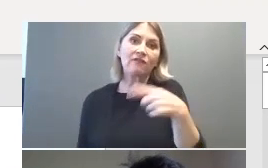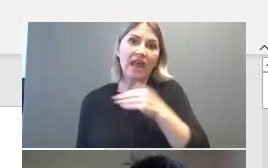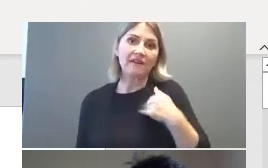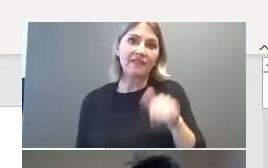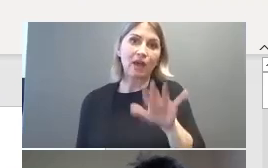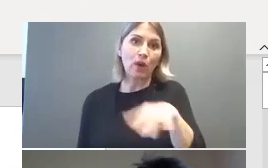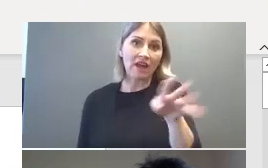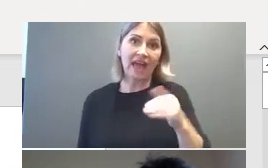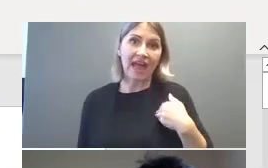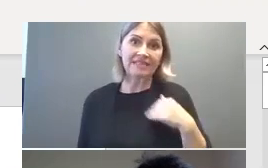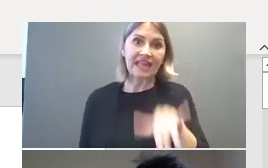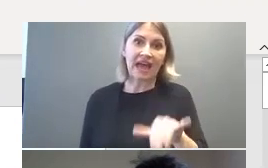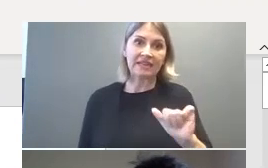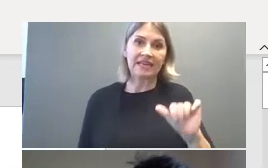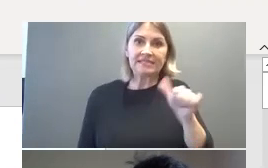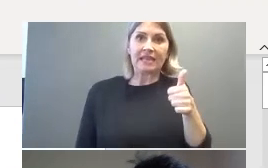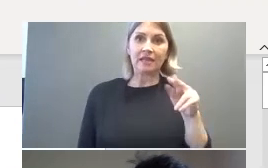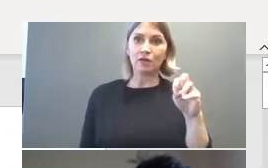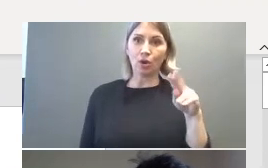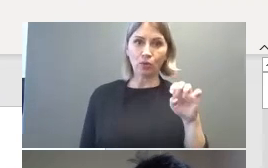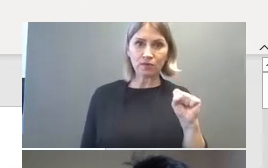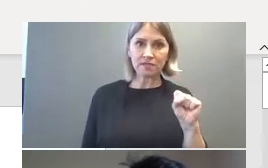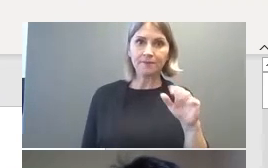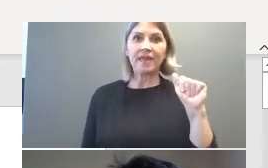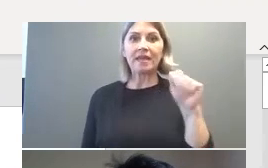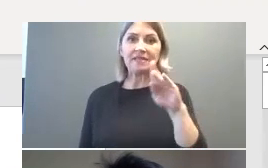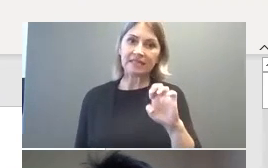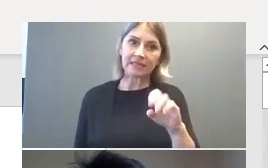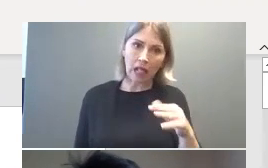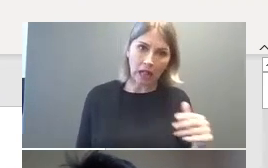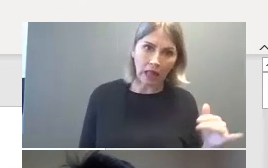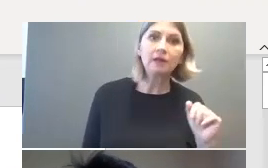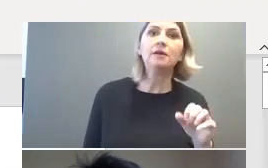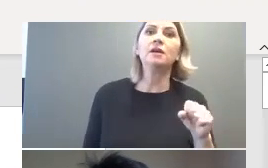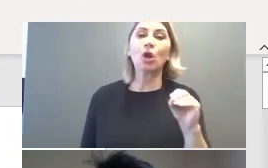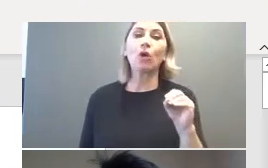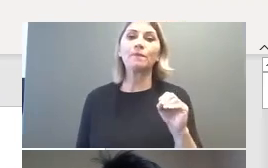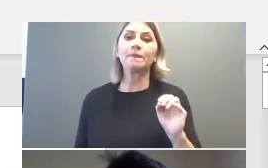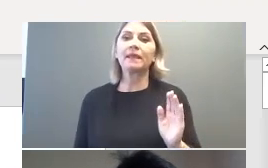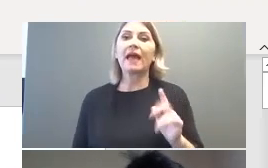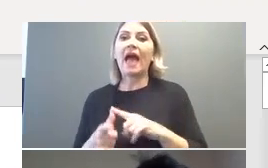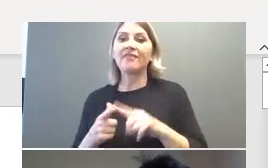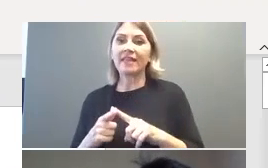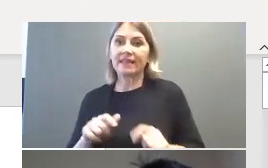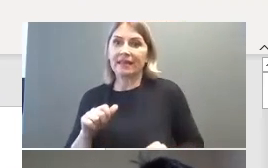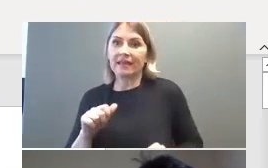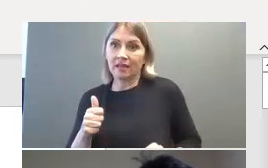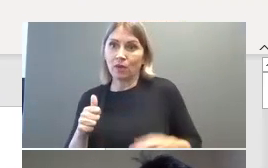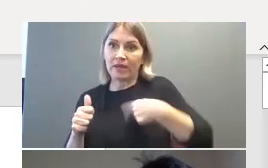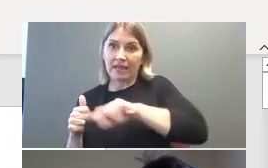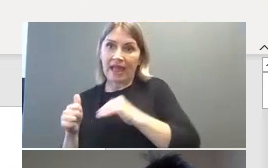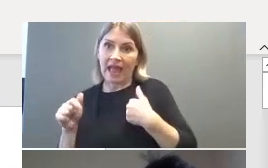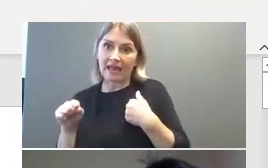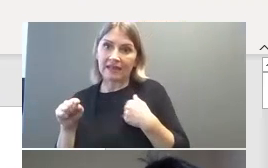that has this set of 10 nodes, I believe, all A, B, C, D, E, F, G, H, blah, and blah. And we then have this set